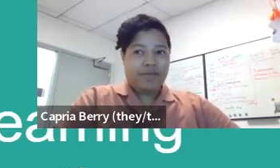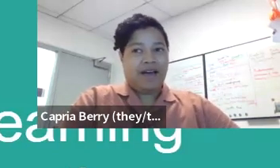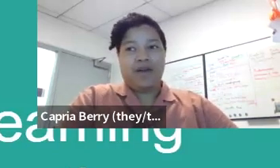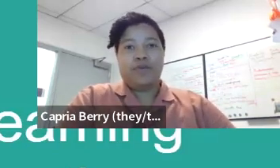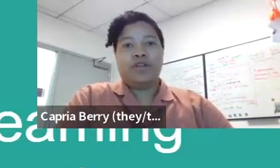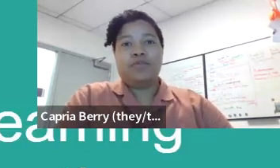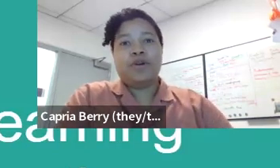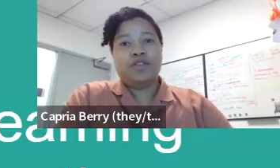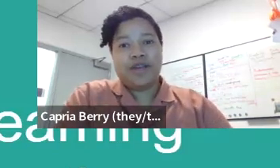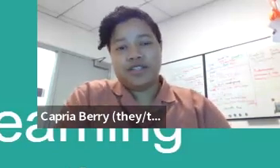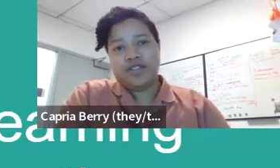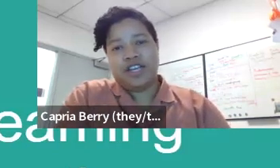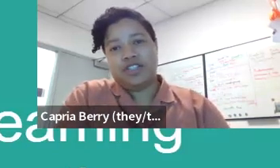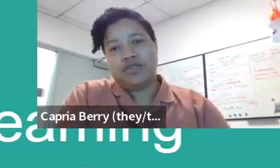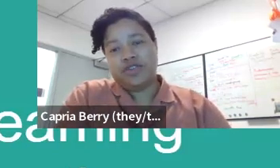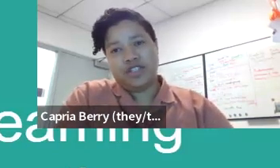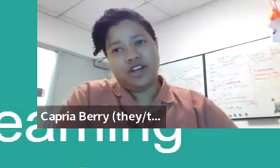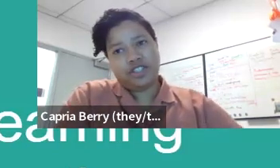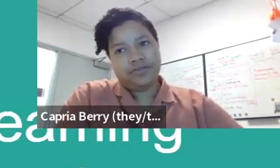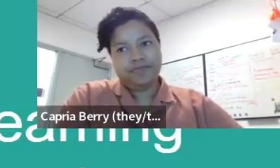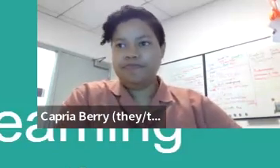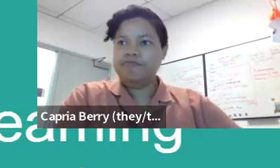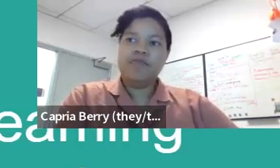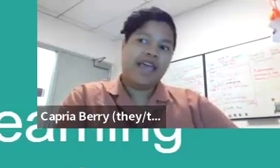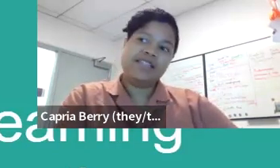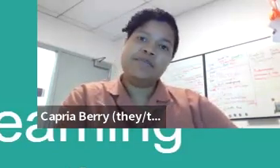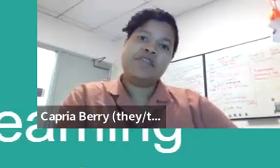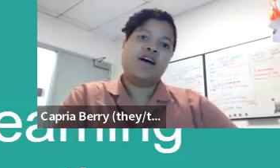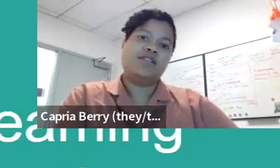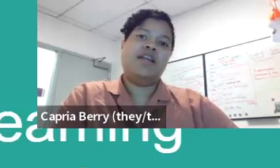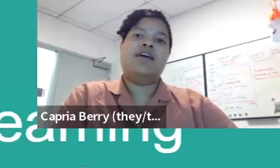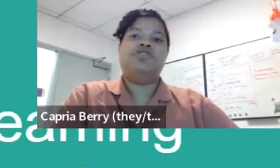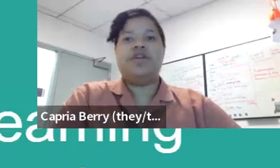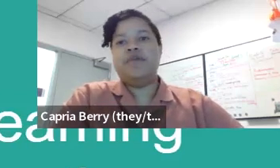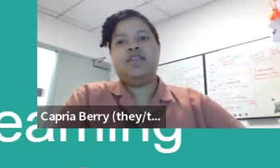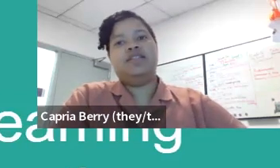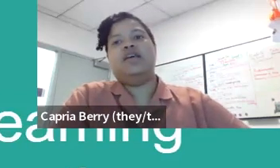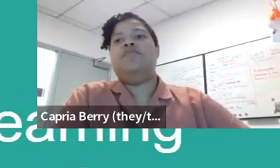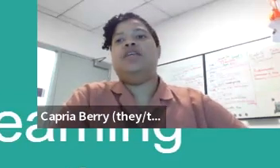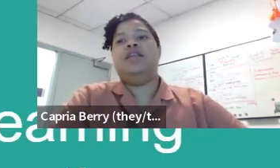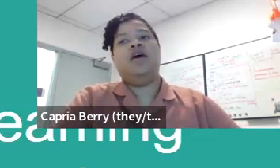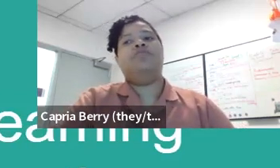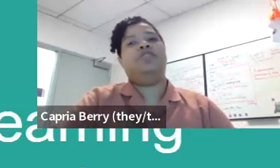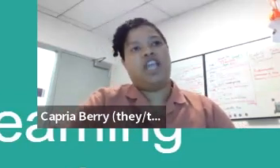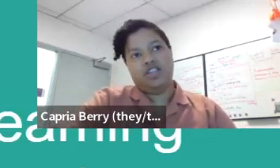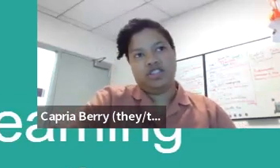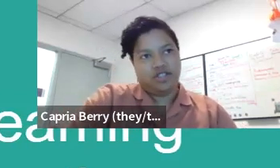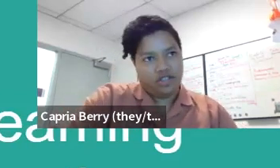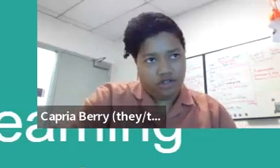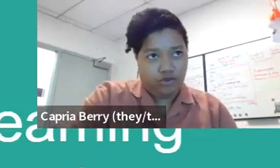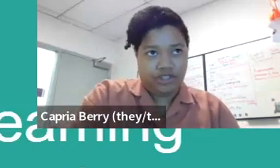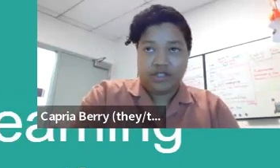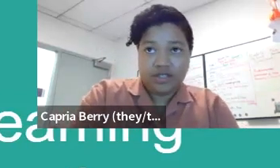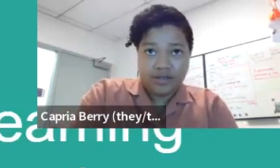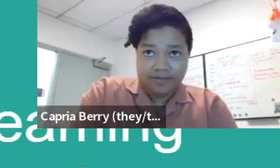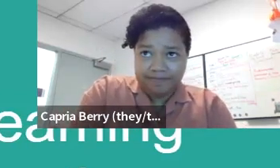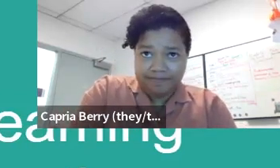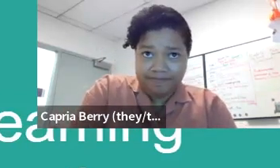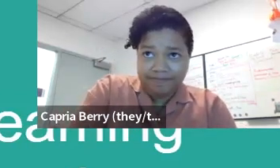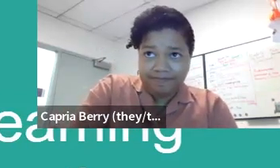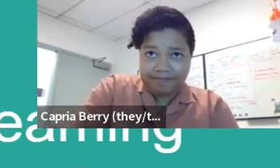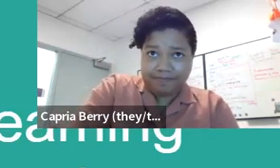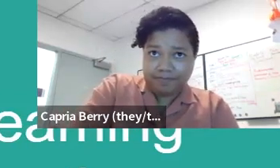crip brilliance. And I am here to bring us home with our final performer block. Up first, we'll